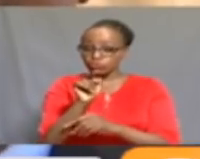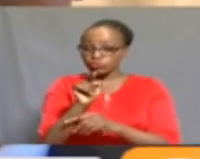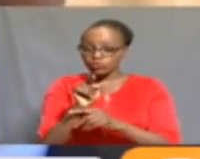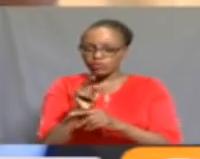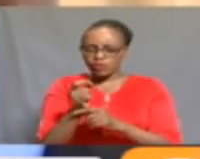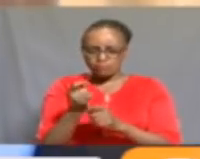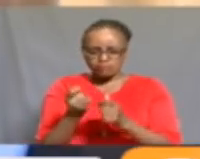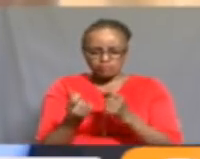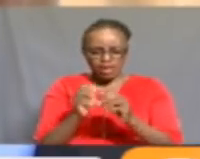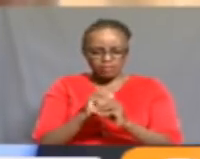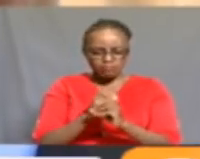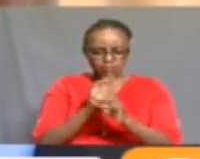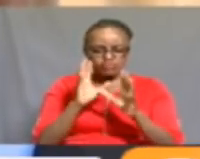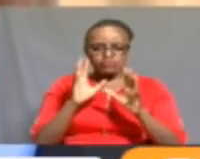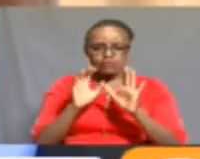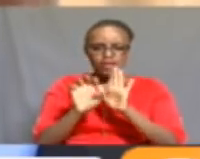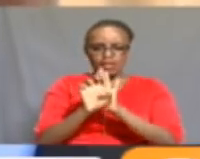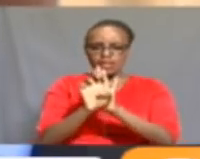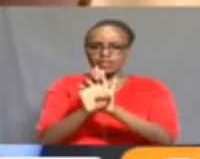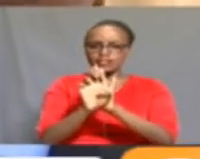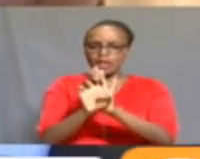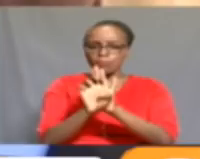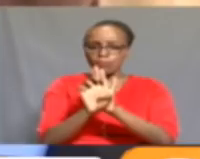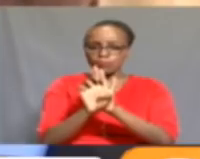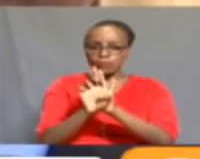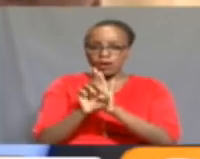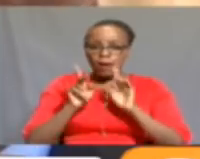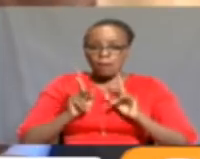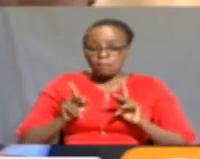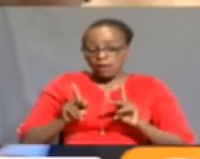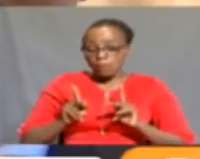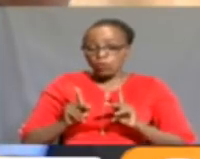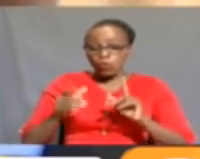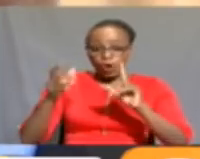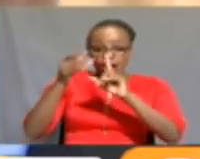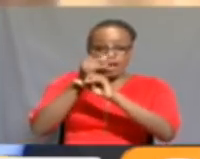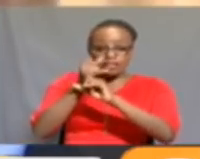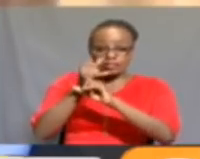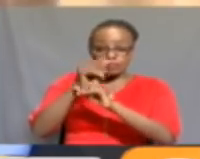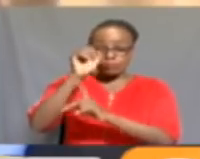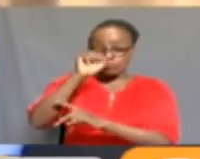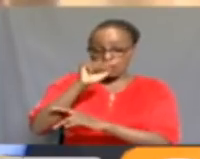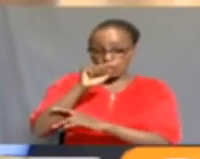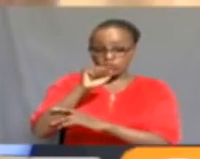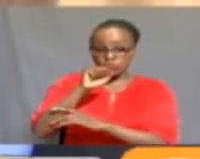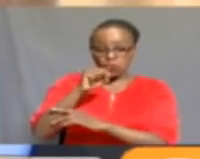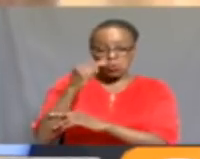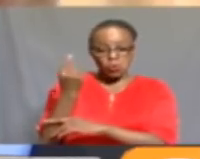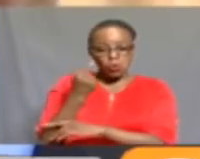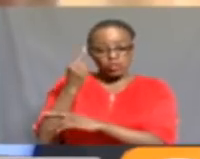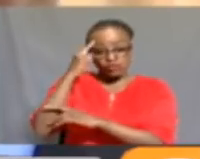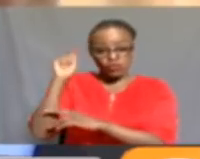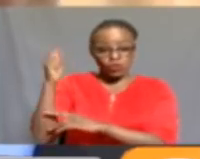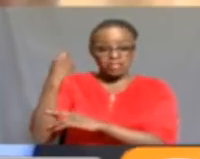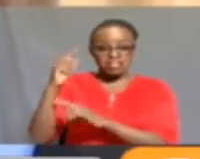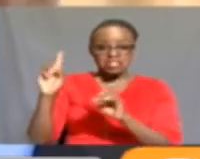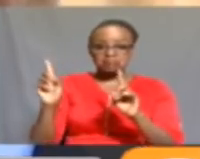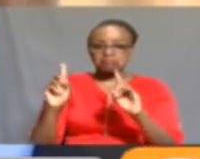shining example of what the human spirit can achieve, not just for Kenya,